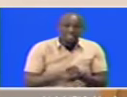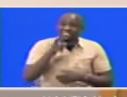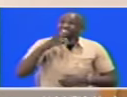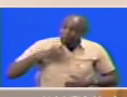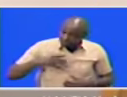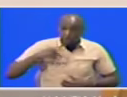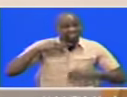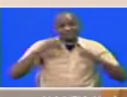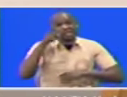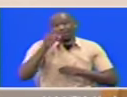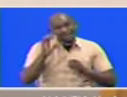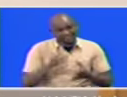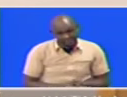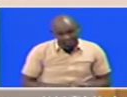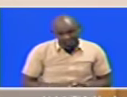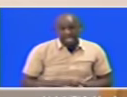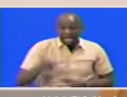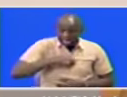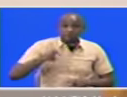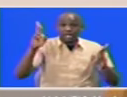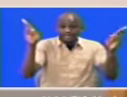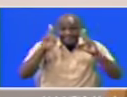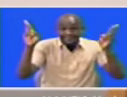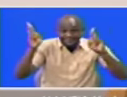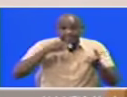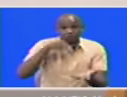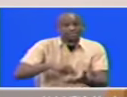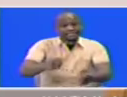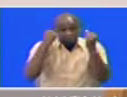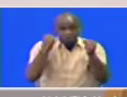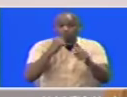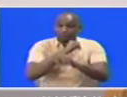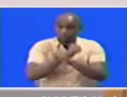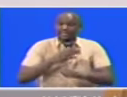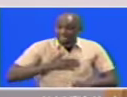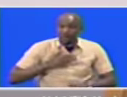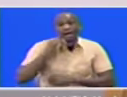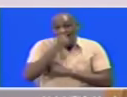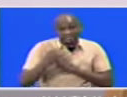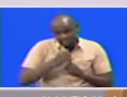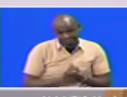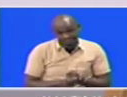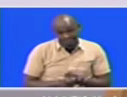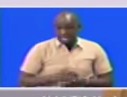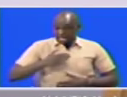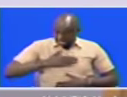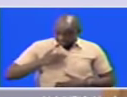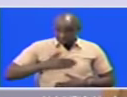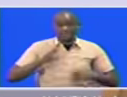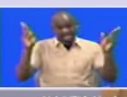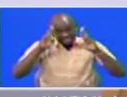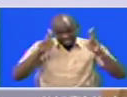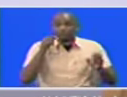hawatatutisha. Sisi tuko tayari kusimama imara kulinda nchi yetu. Sisi tuko